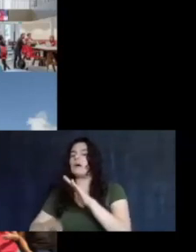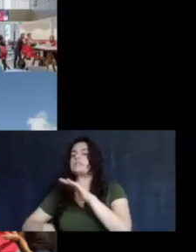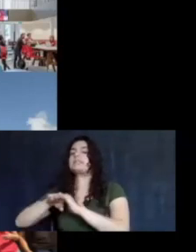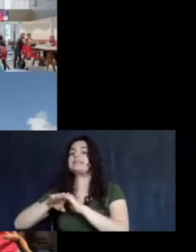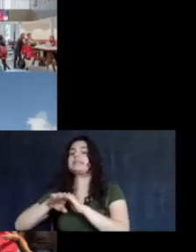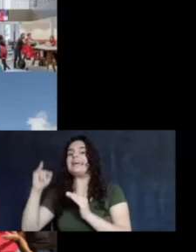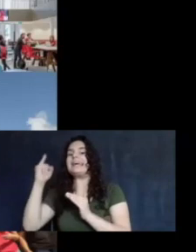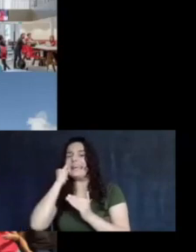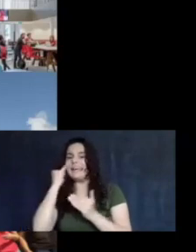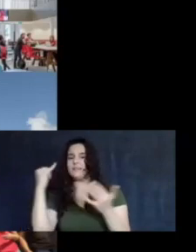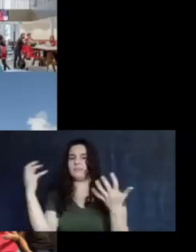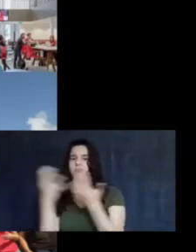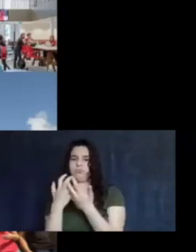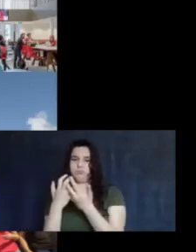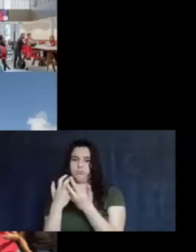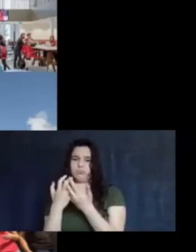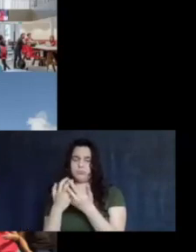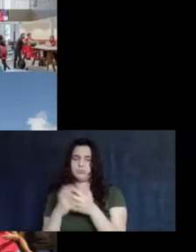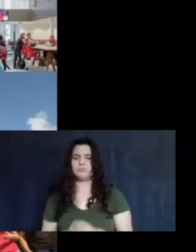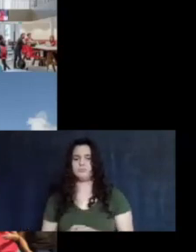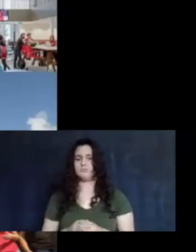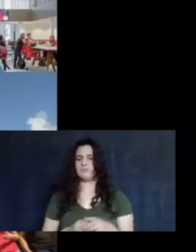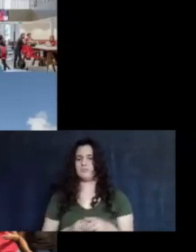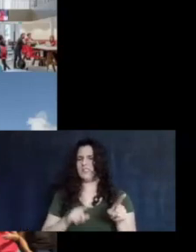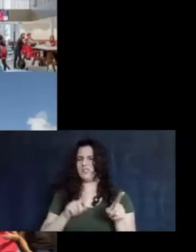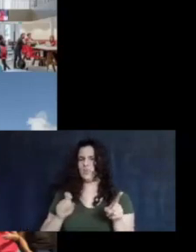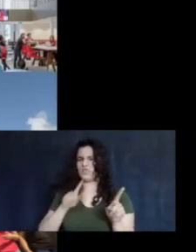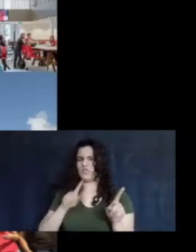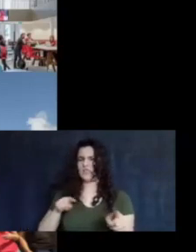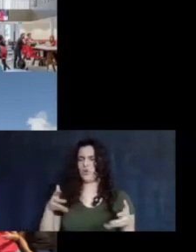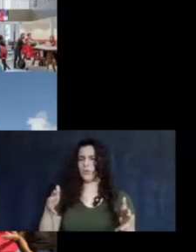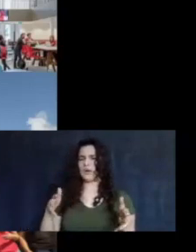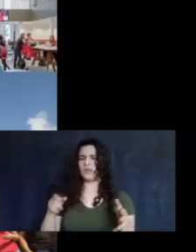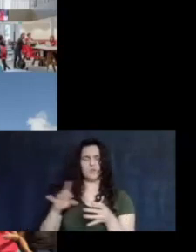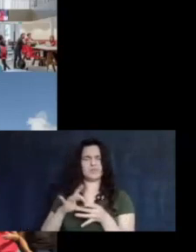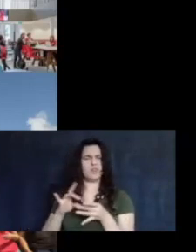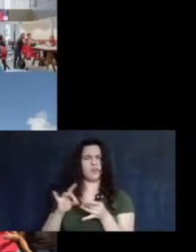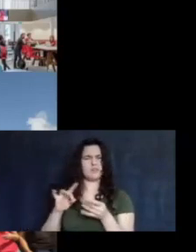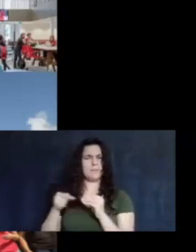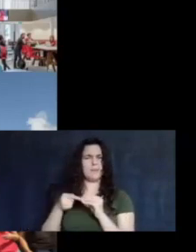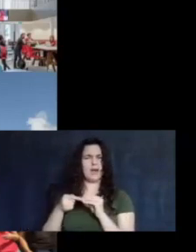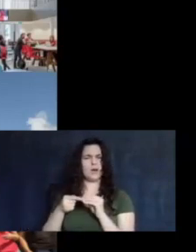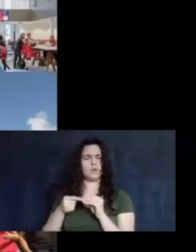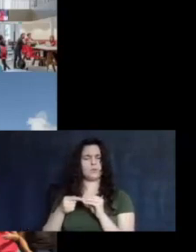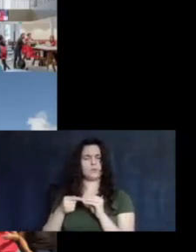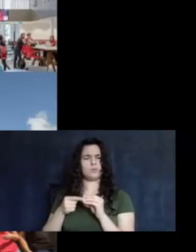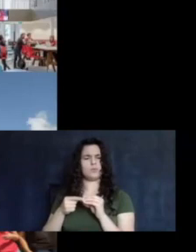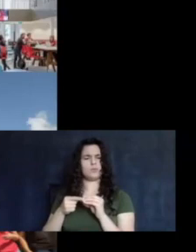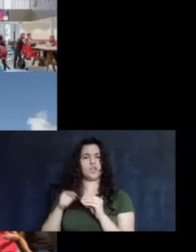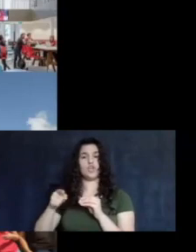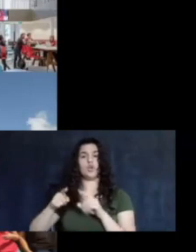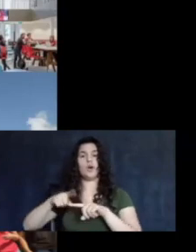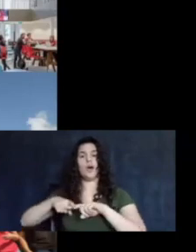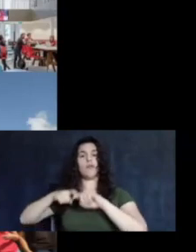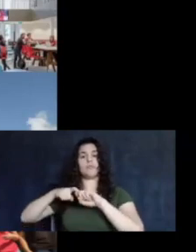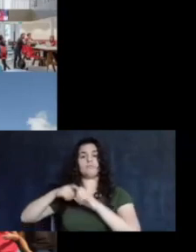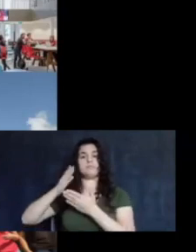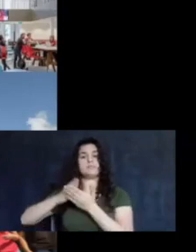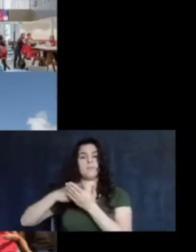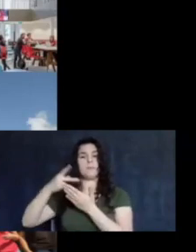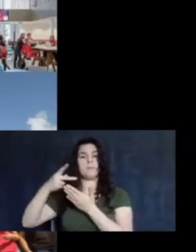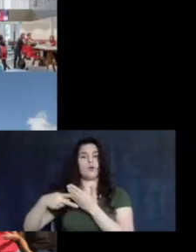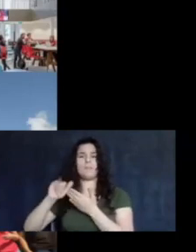Okay. And I think you might have answered this already, because I think you might have said something about it's not recommended that you stop the program while you're in the